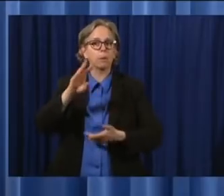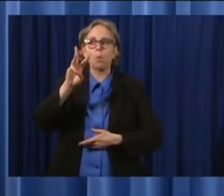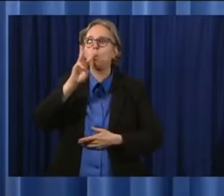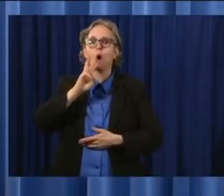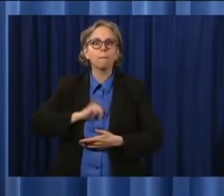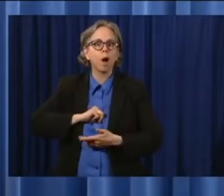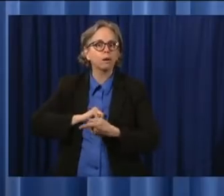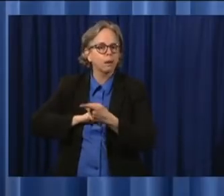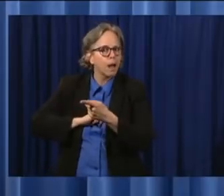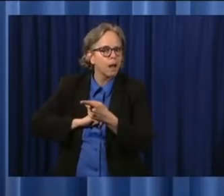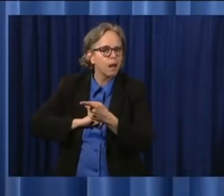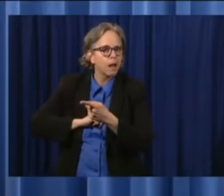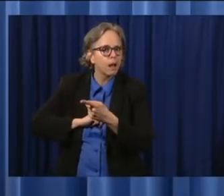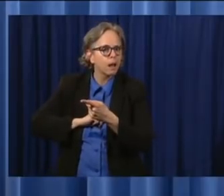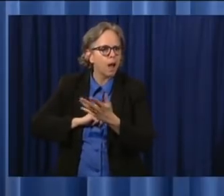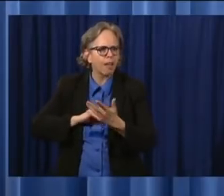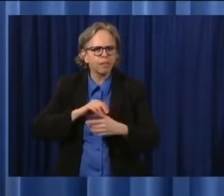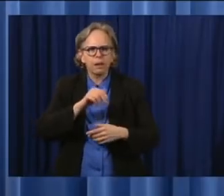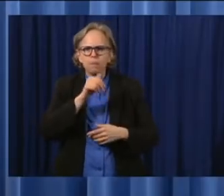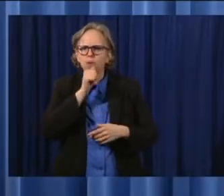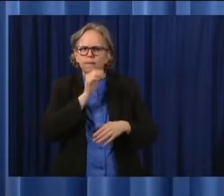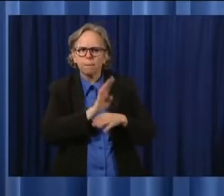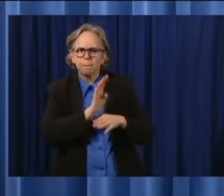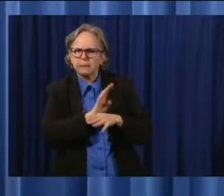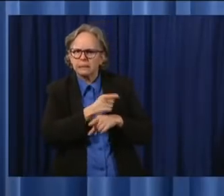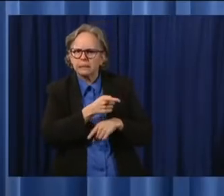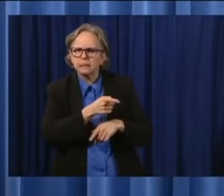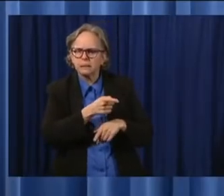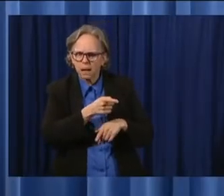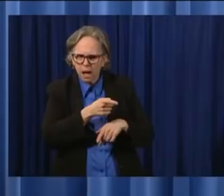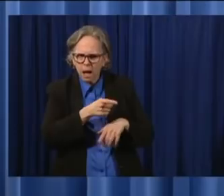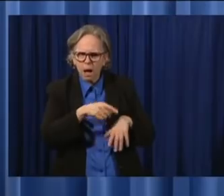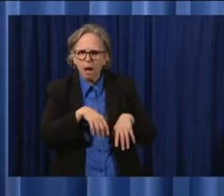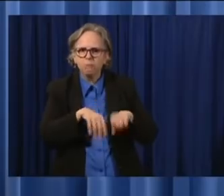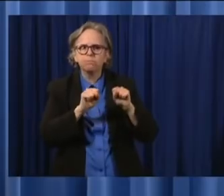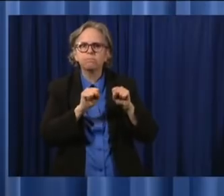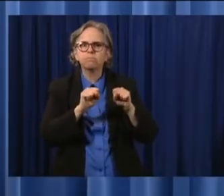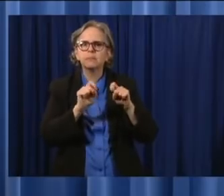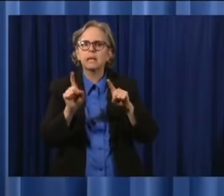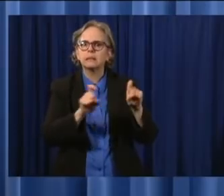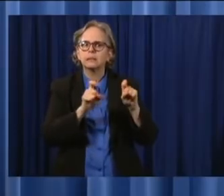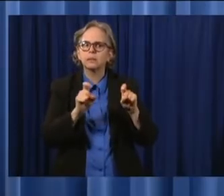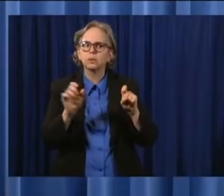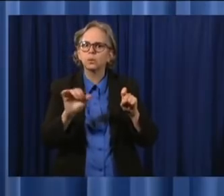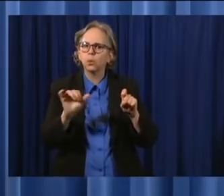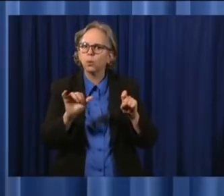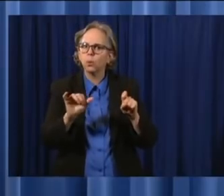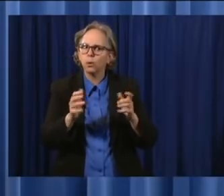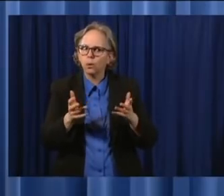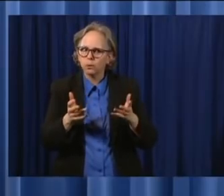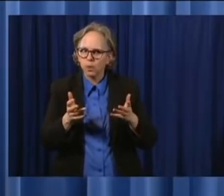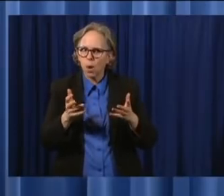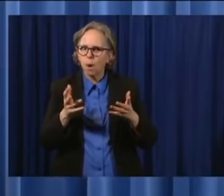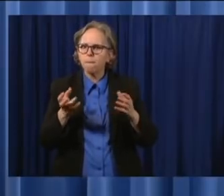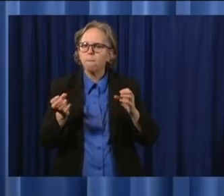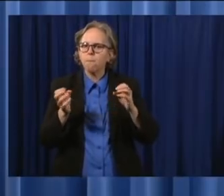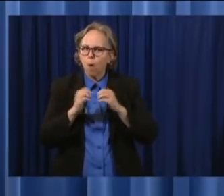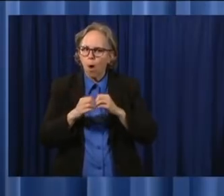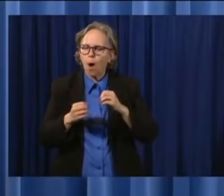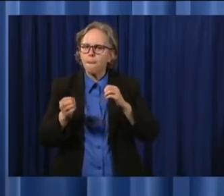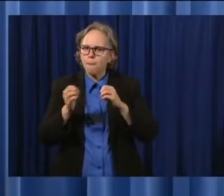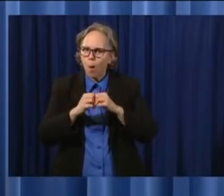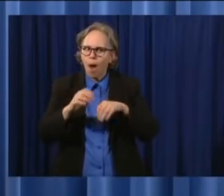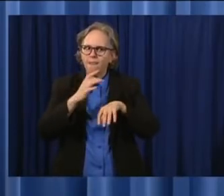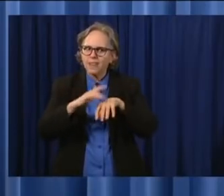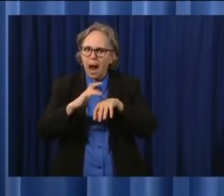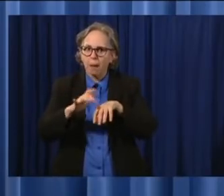private sector that are expanding their private testing. And that's going to be, again, available to more and more people, and that's going to drive the numbers up